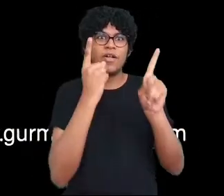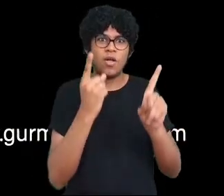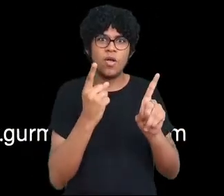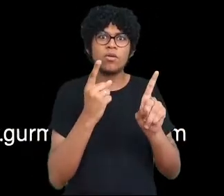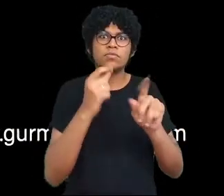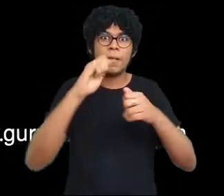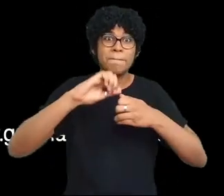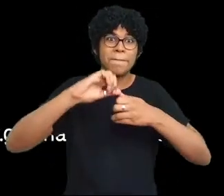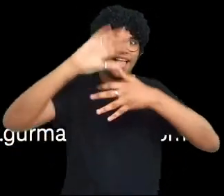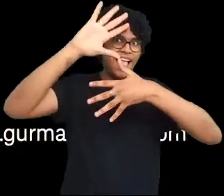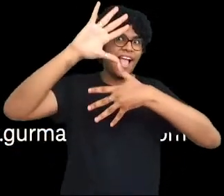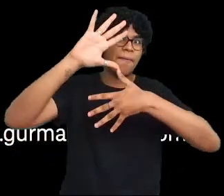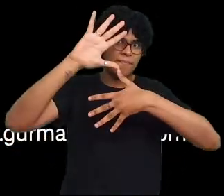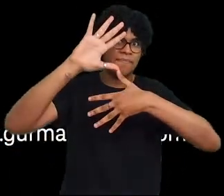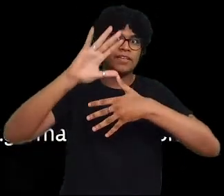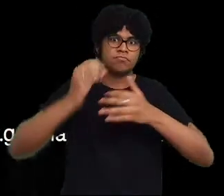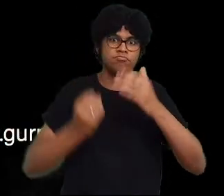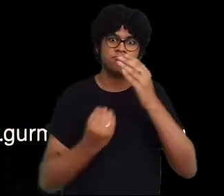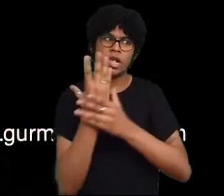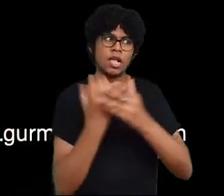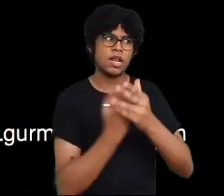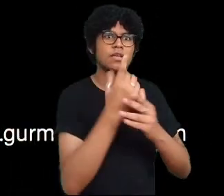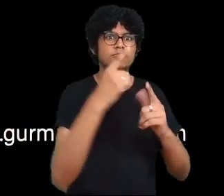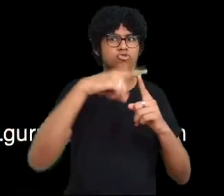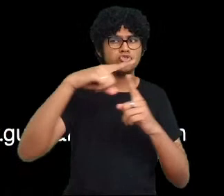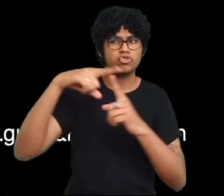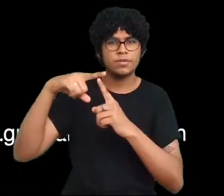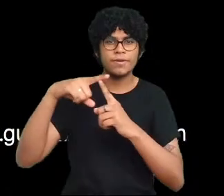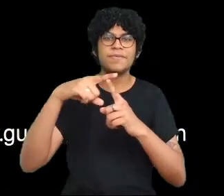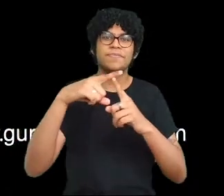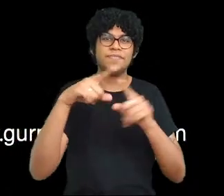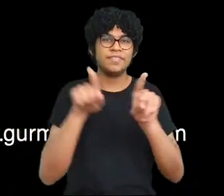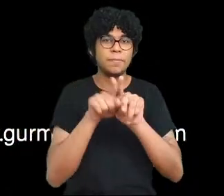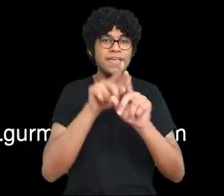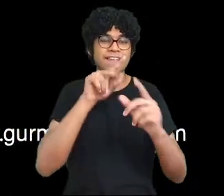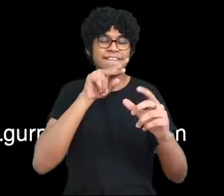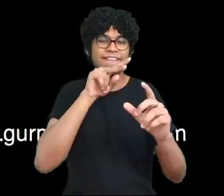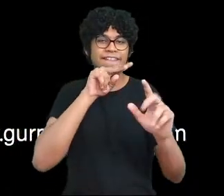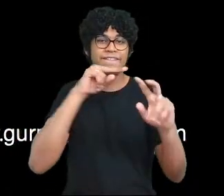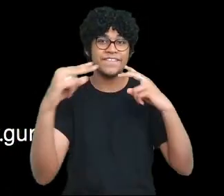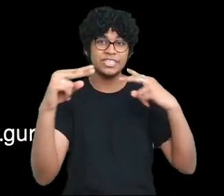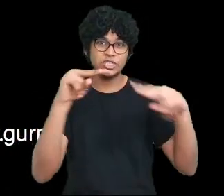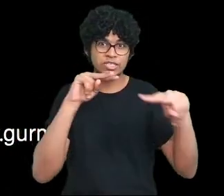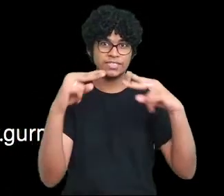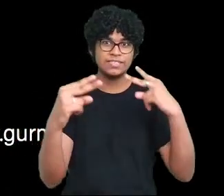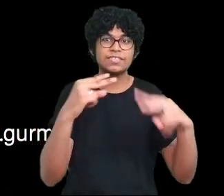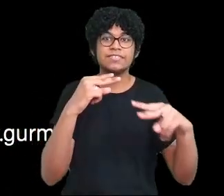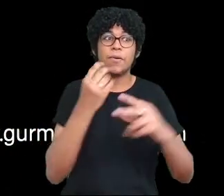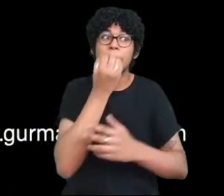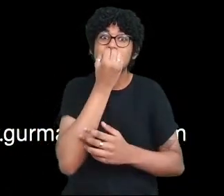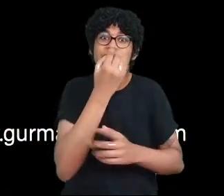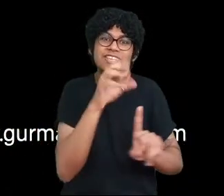which looks at nonprofits and creates activities around that.